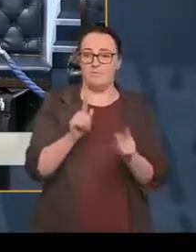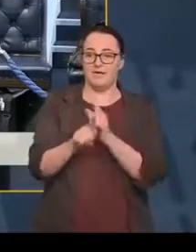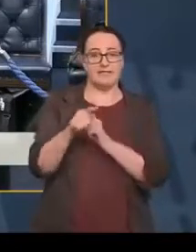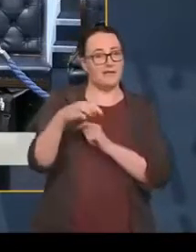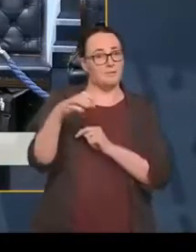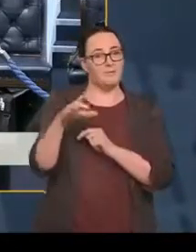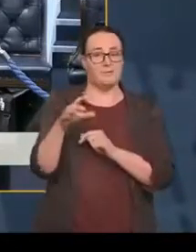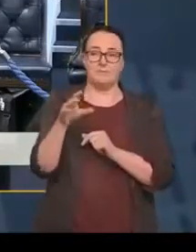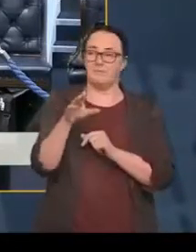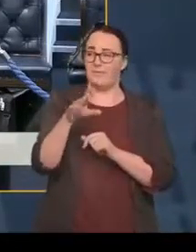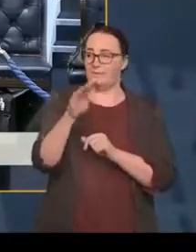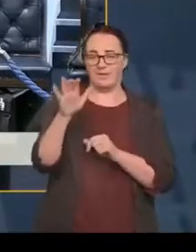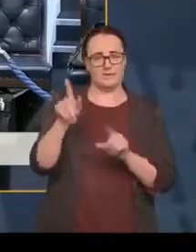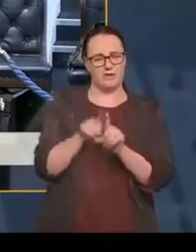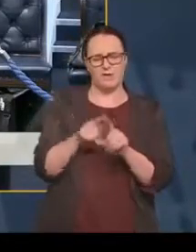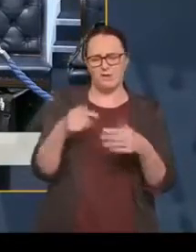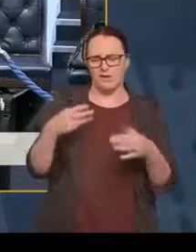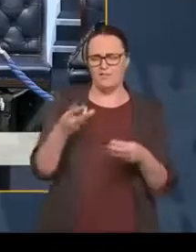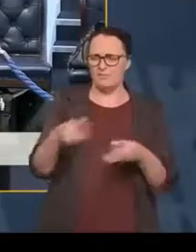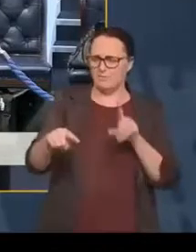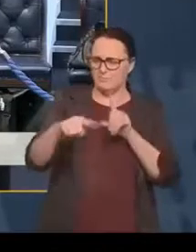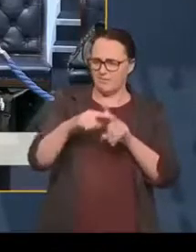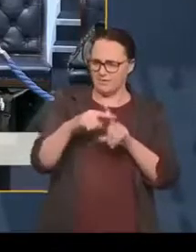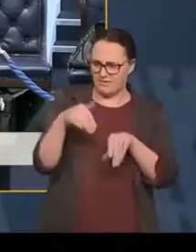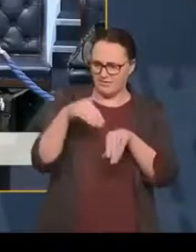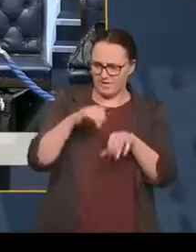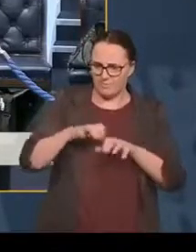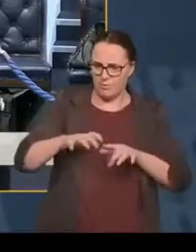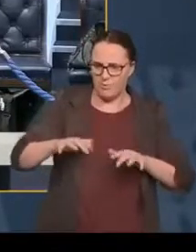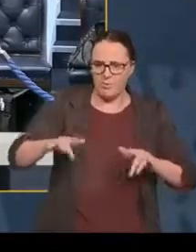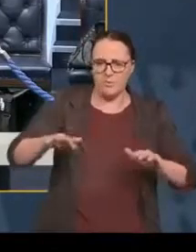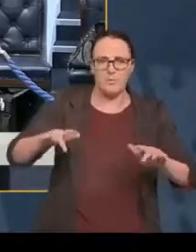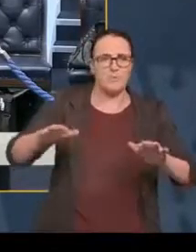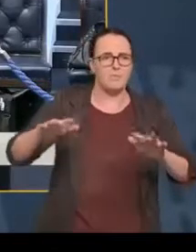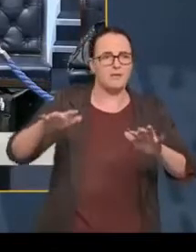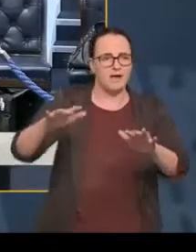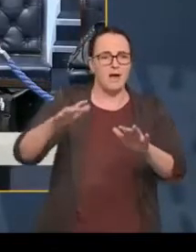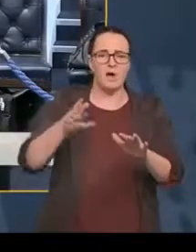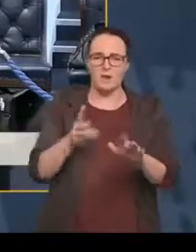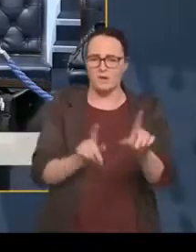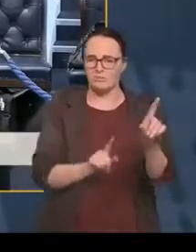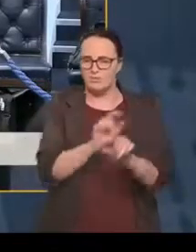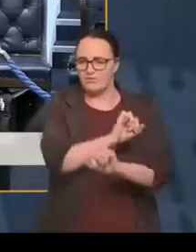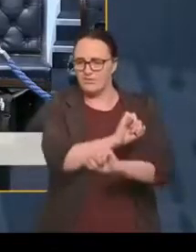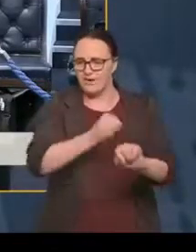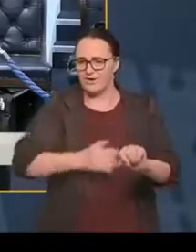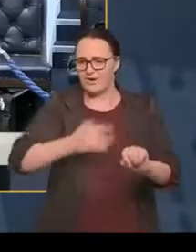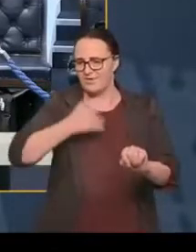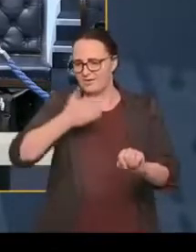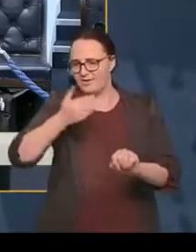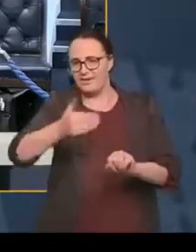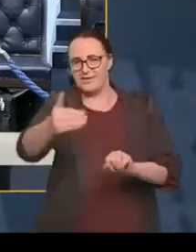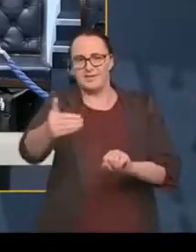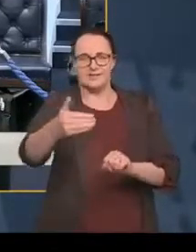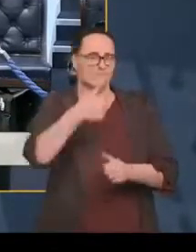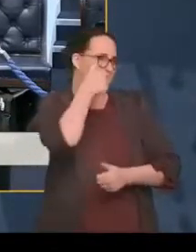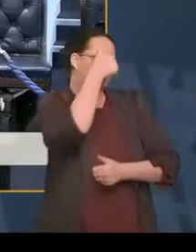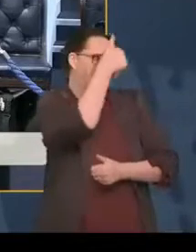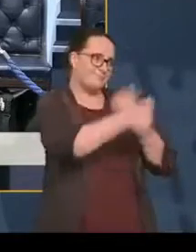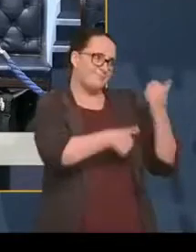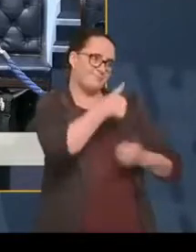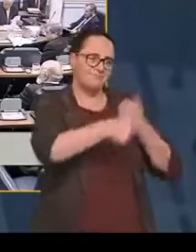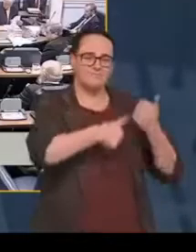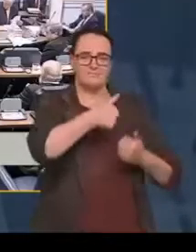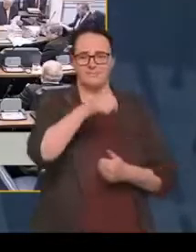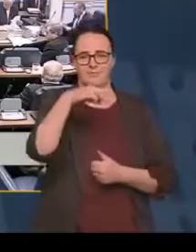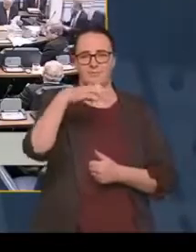got through this bill today that is going to have such a positive effect on so many people and enhance and improve their lives going forward. So, cogordius to